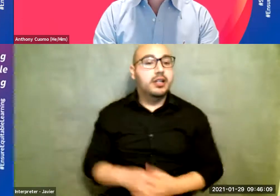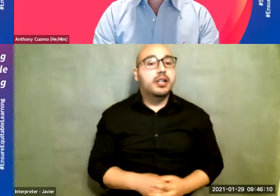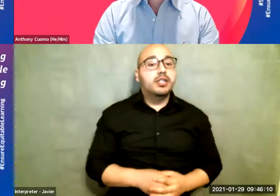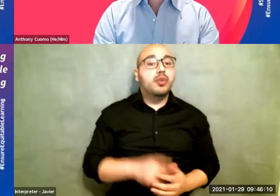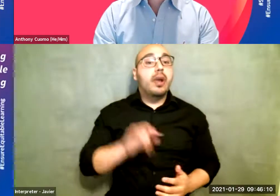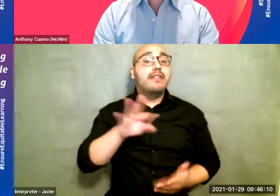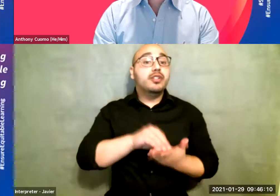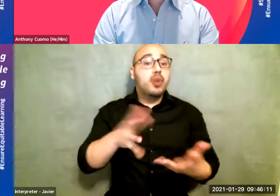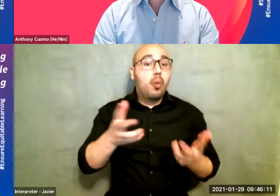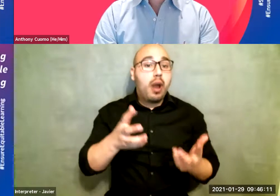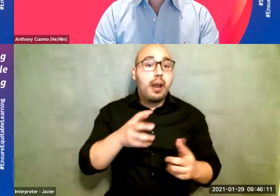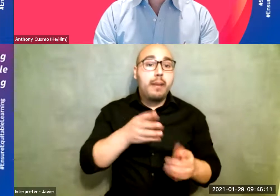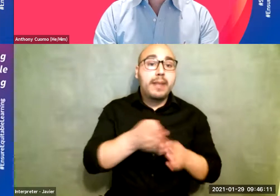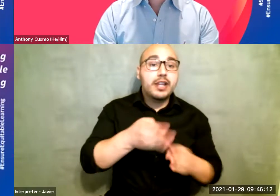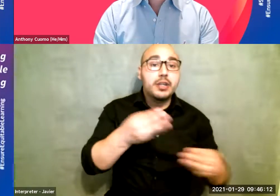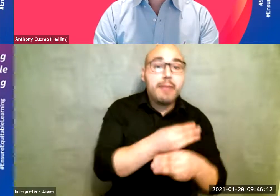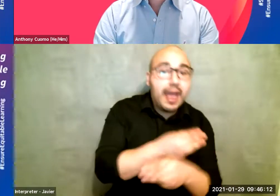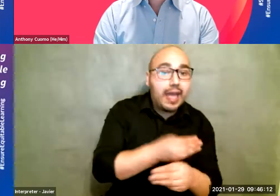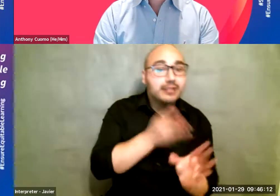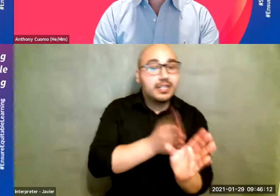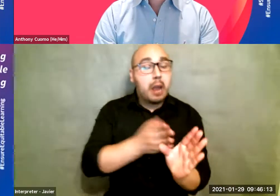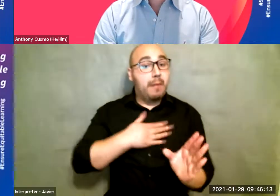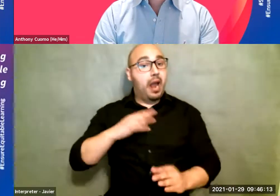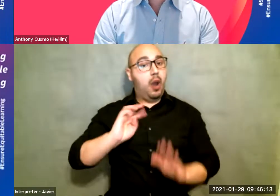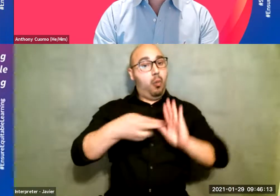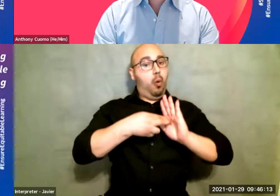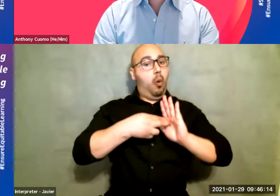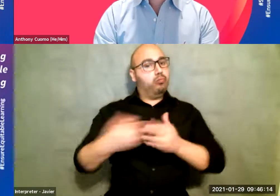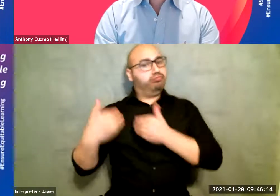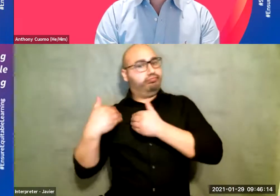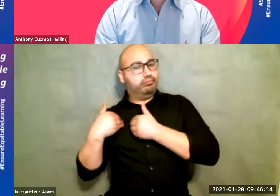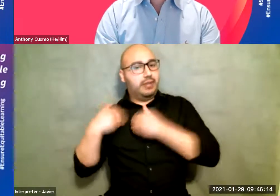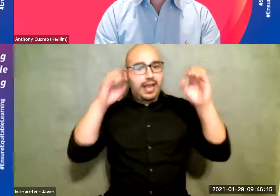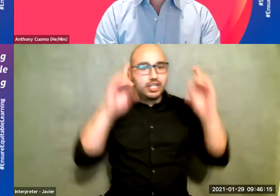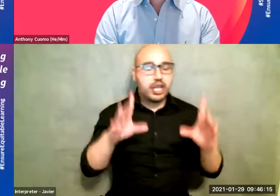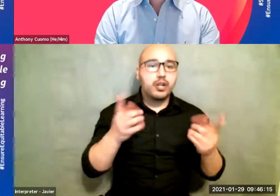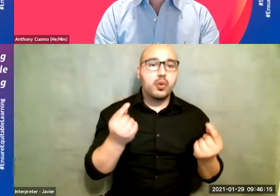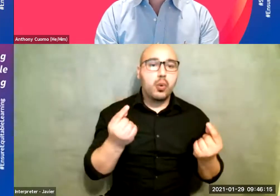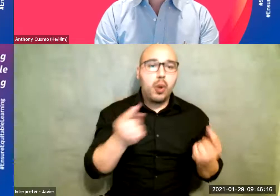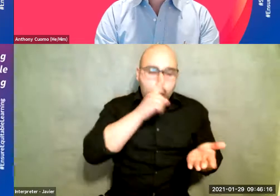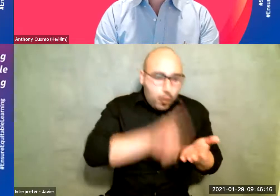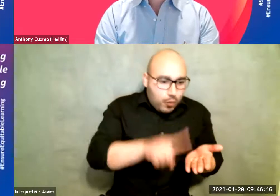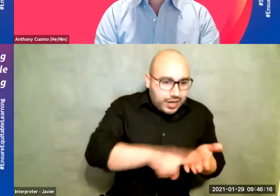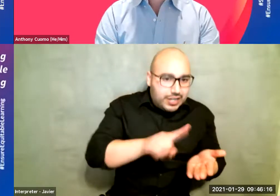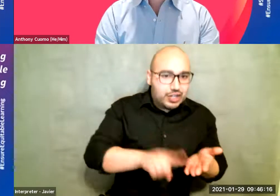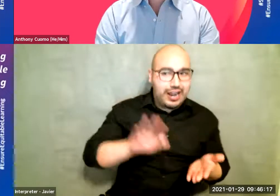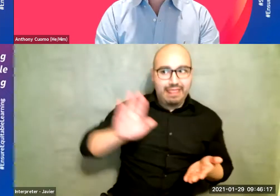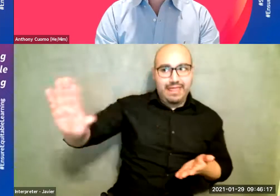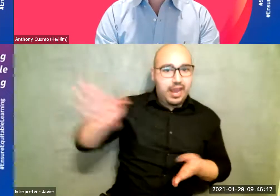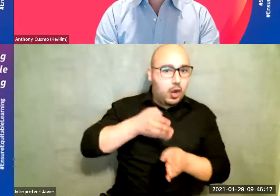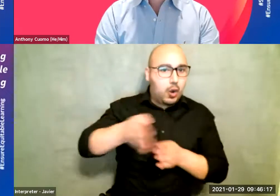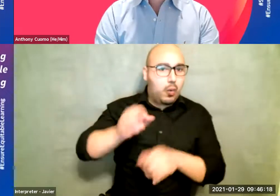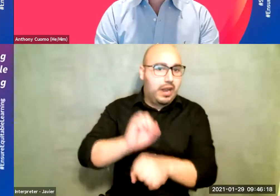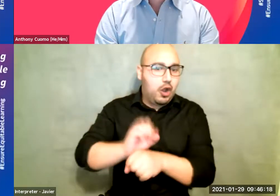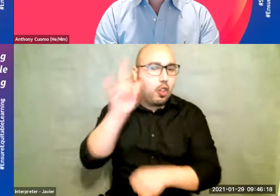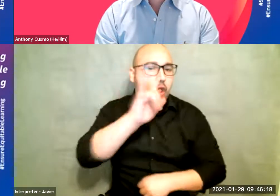want to major in psychology, part of my role as an educator is to research and figure out what does the career trajectory look like